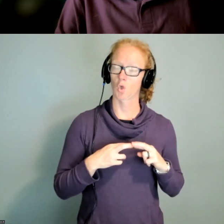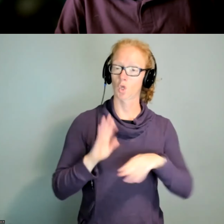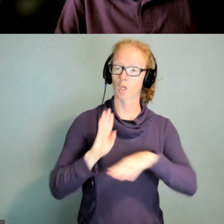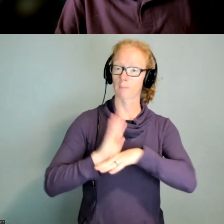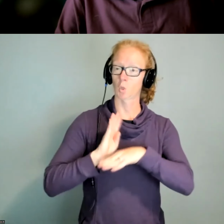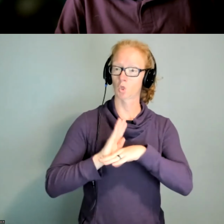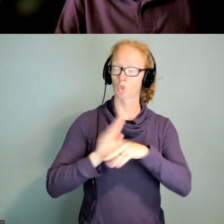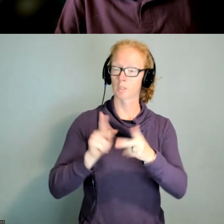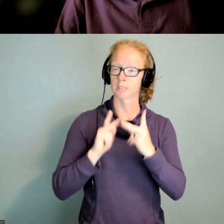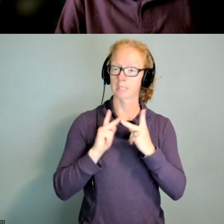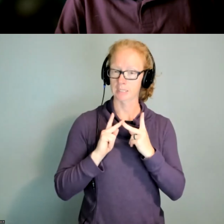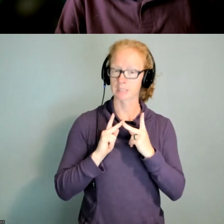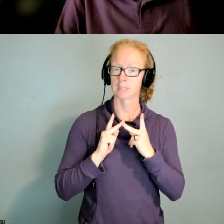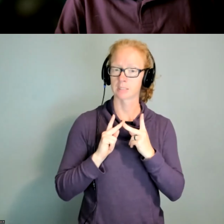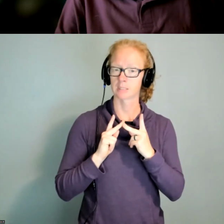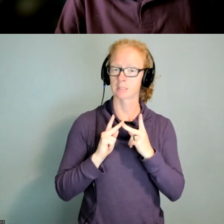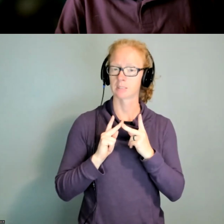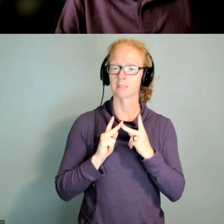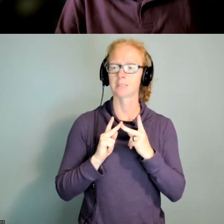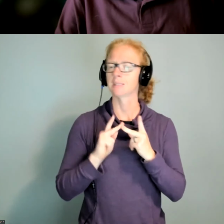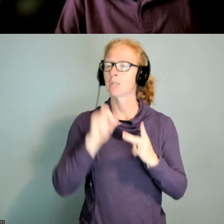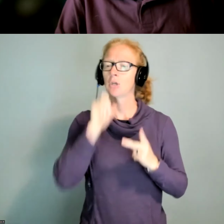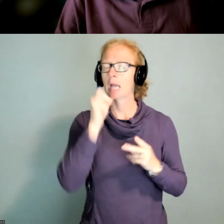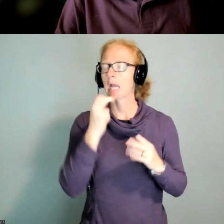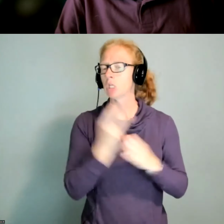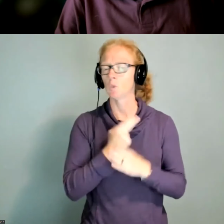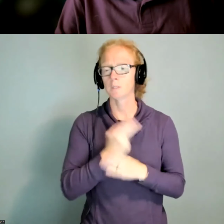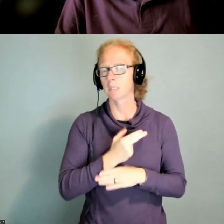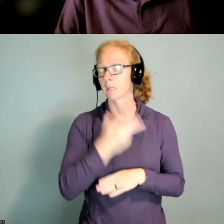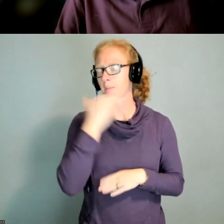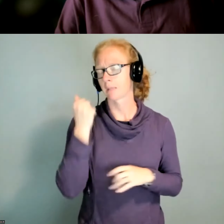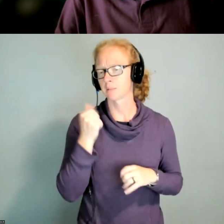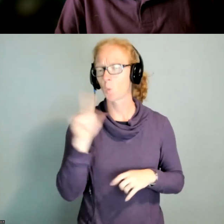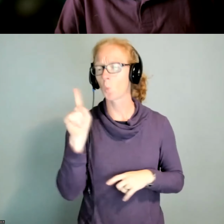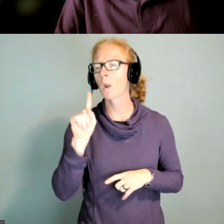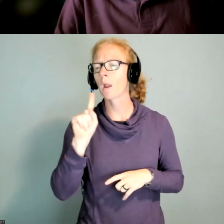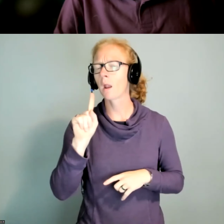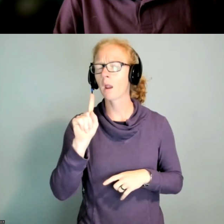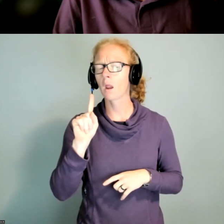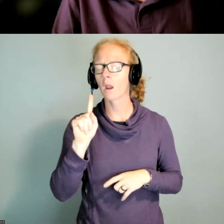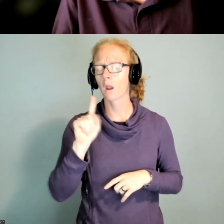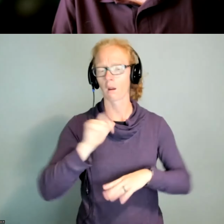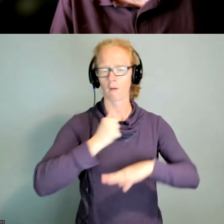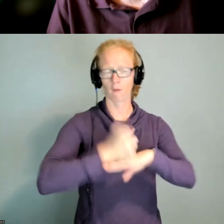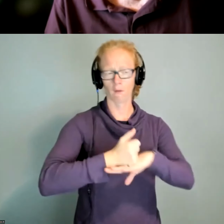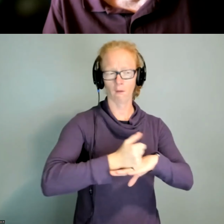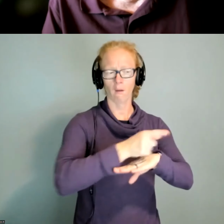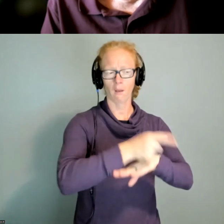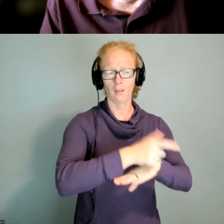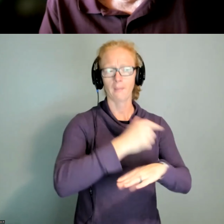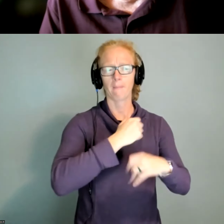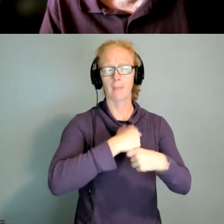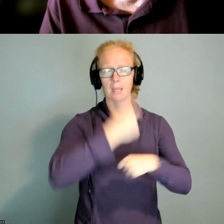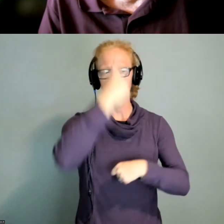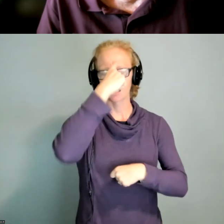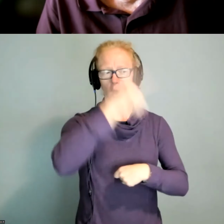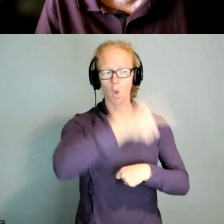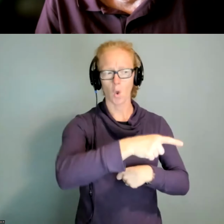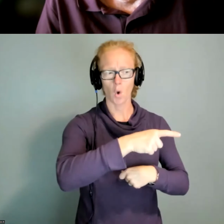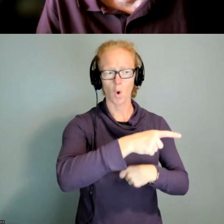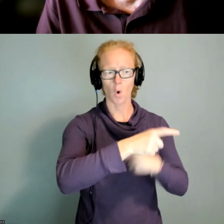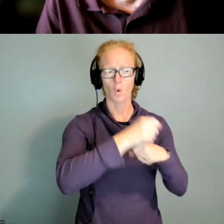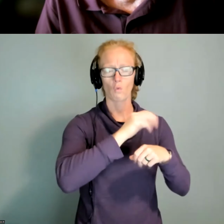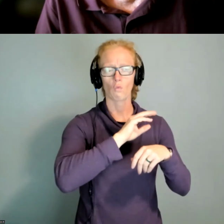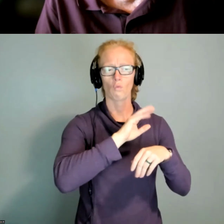on, sites that are underutilized. Like, where does it make sense to convert retail commercial, because it